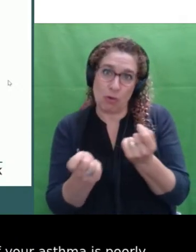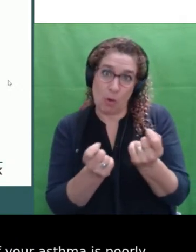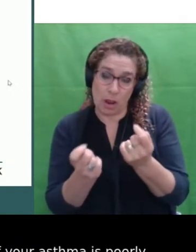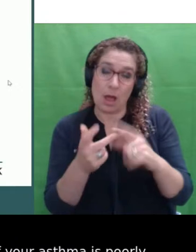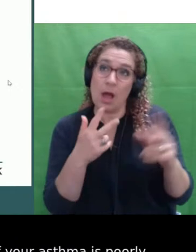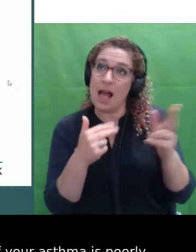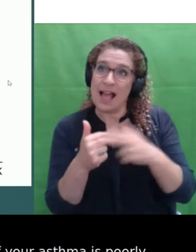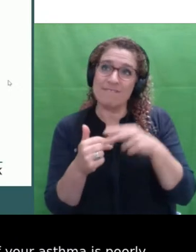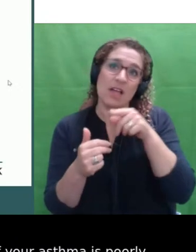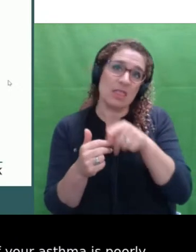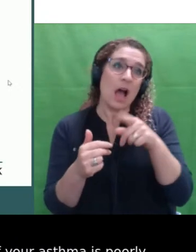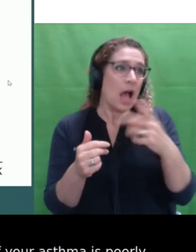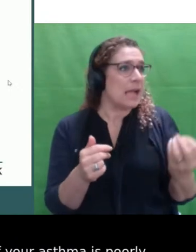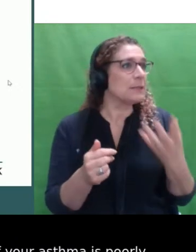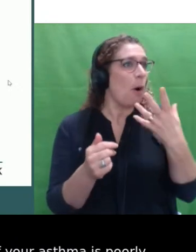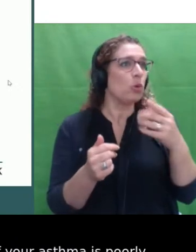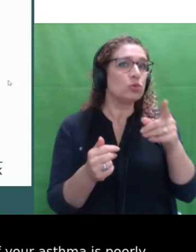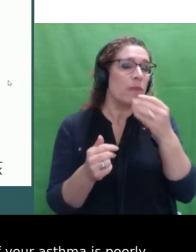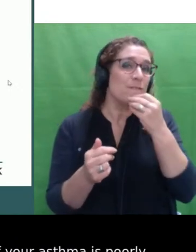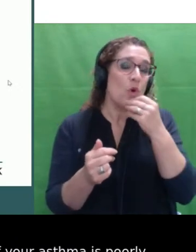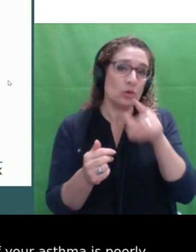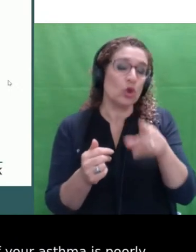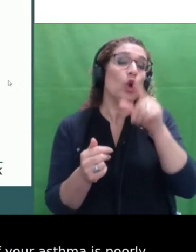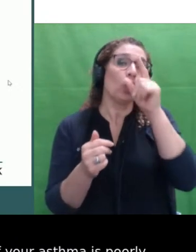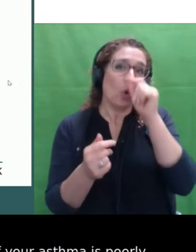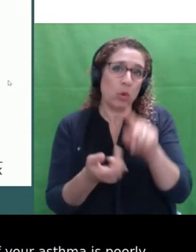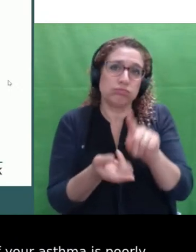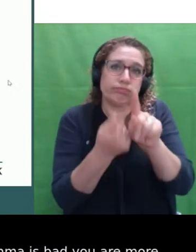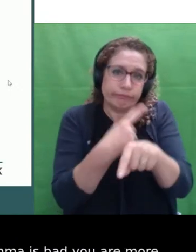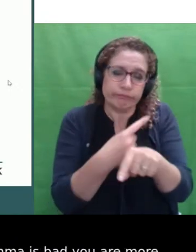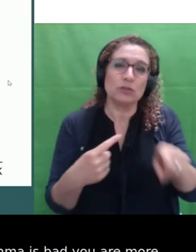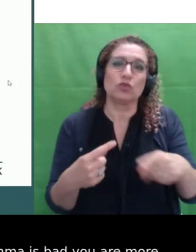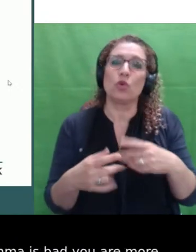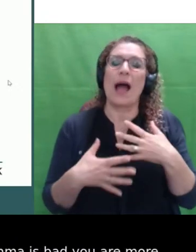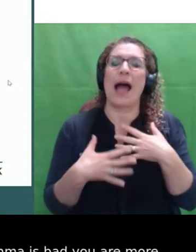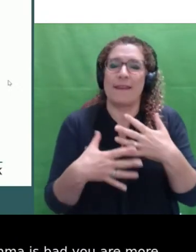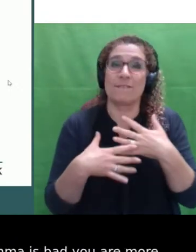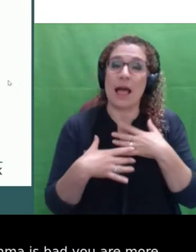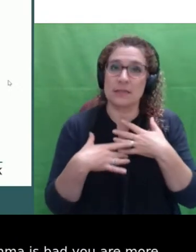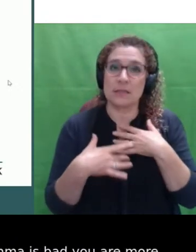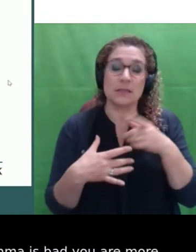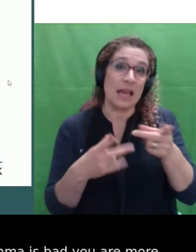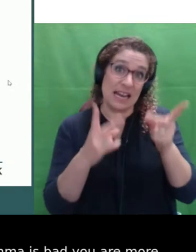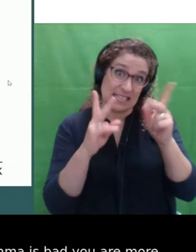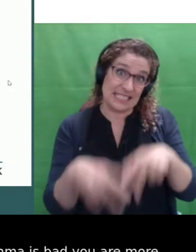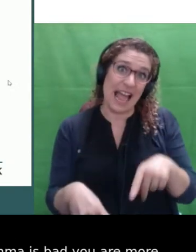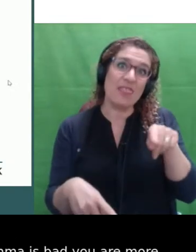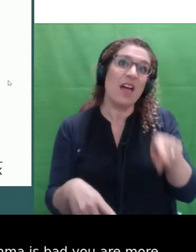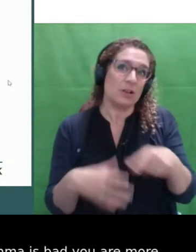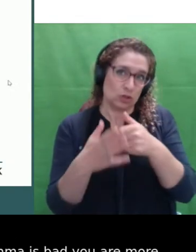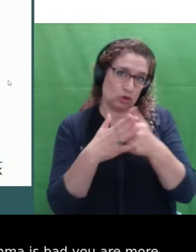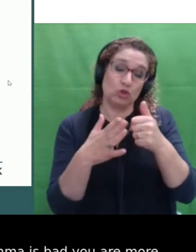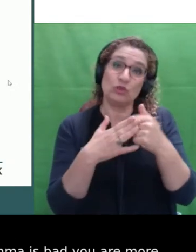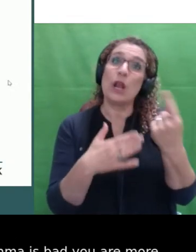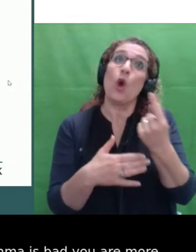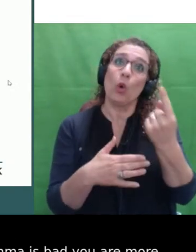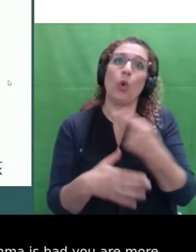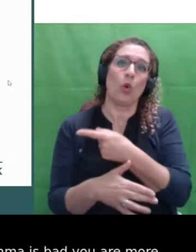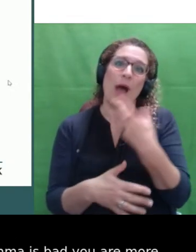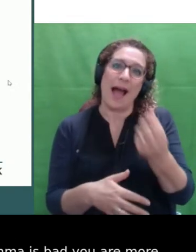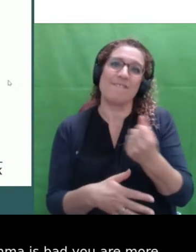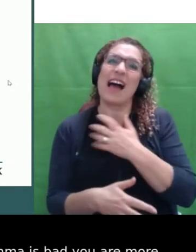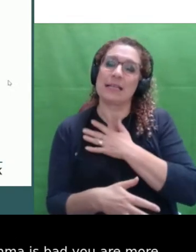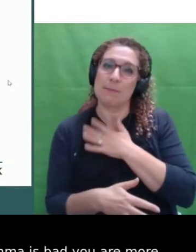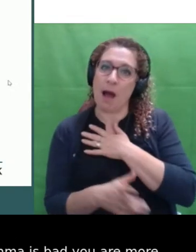likely to have anaphylaxis so and we have seen that the deaths from anaphylaxis often apparent asthmatics so if someone has